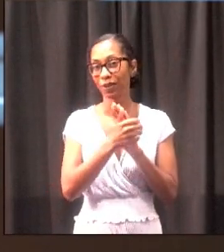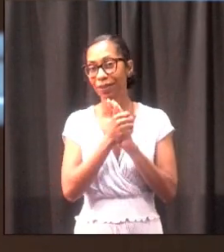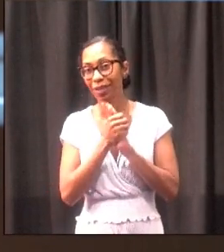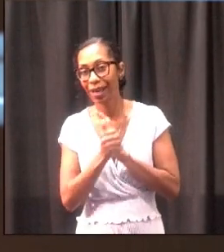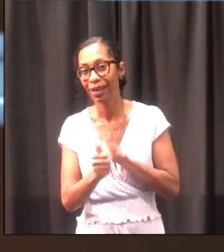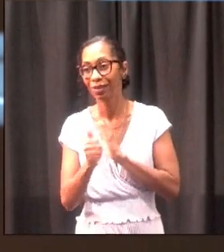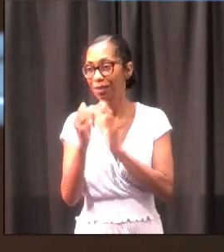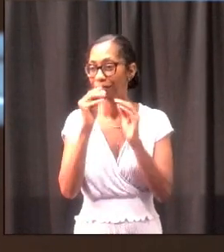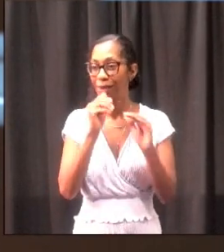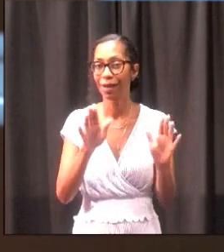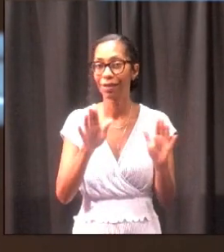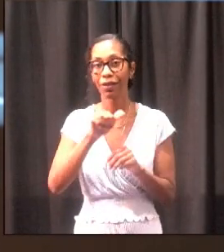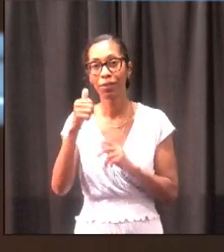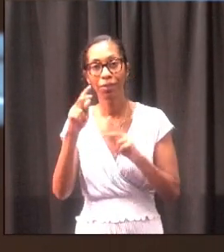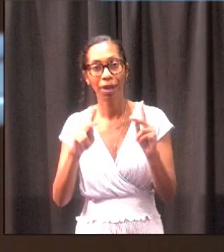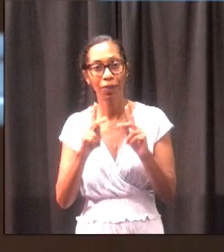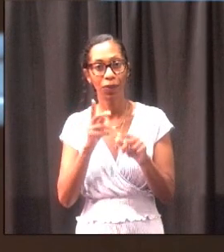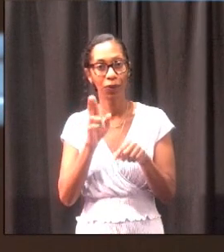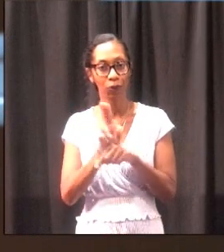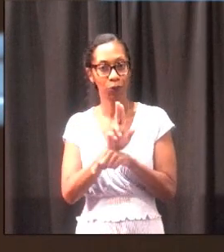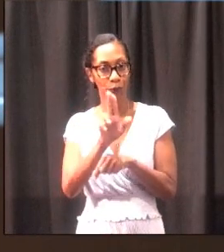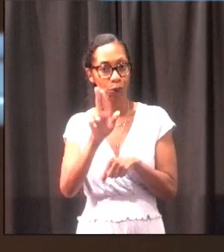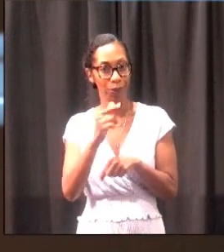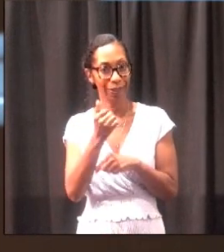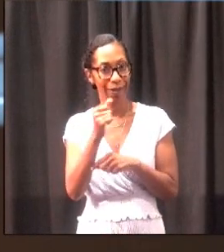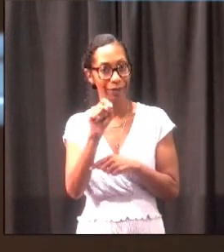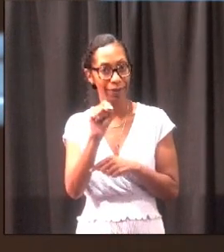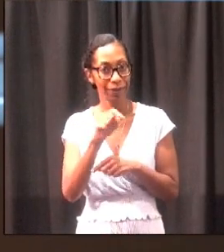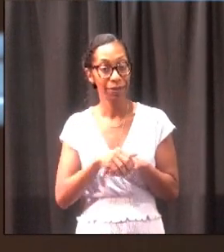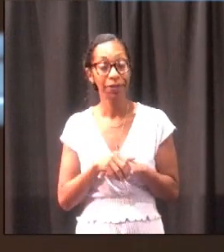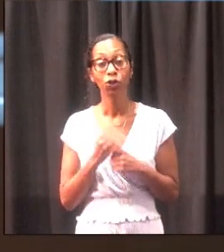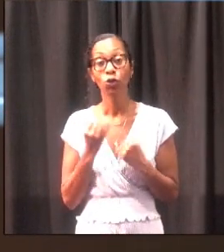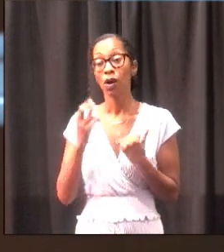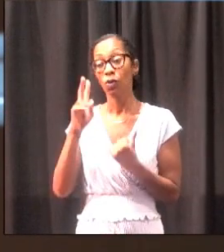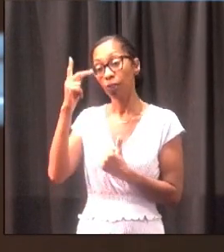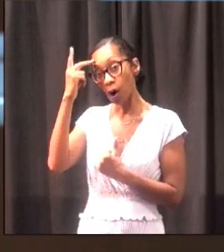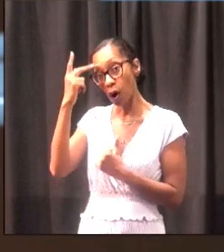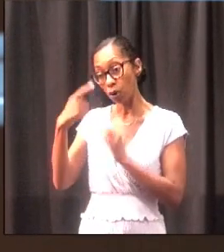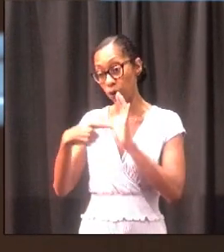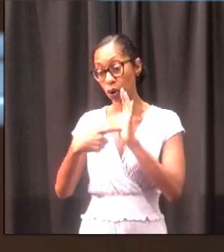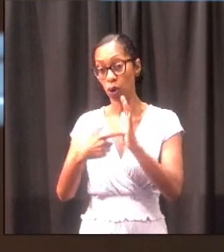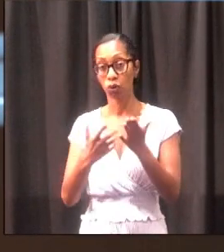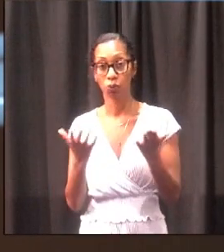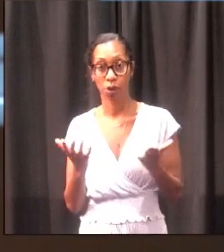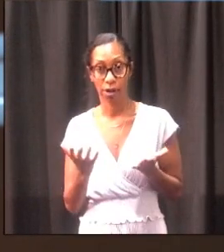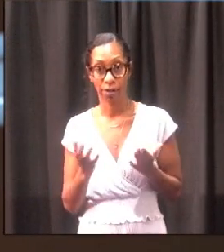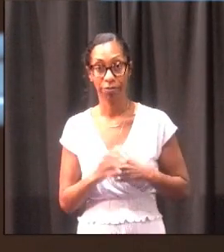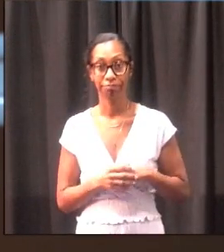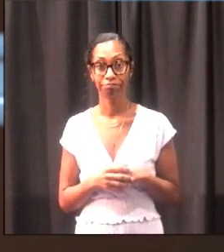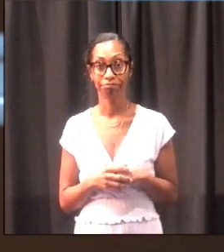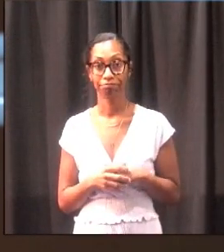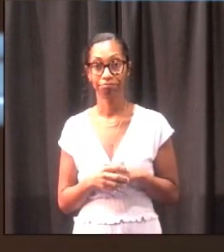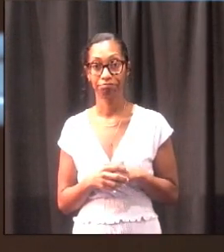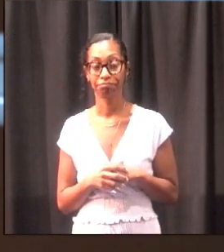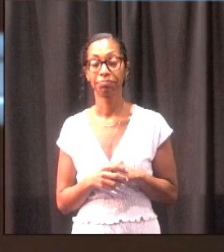issues in this Corinthian church, in this text, but he said nothing of the problems up front. In other words,